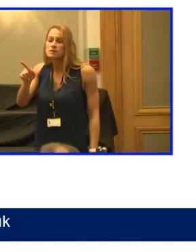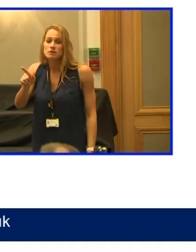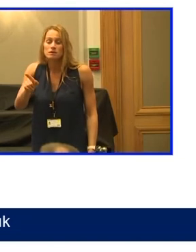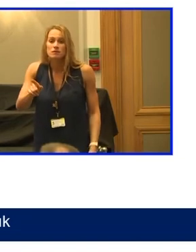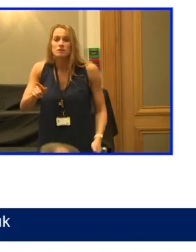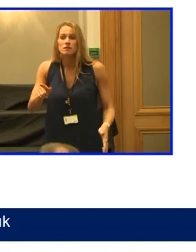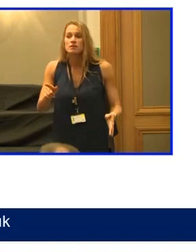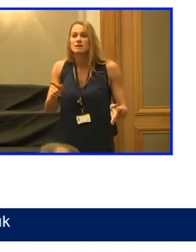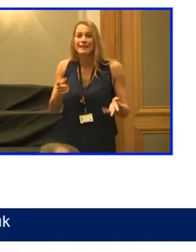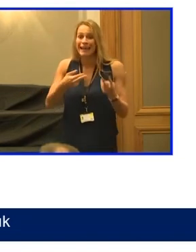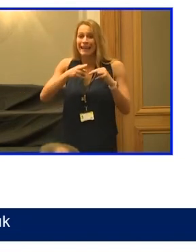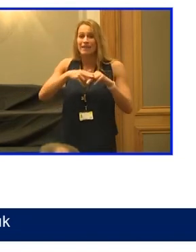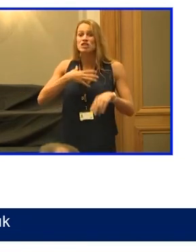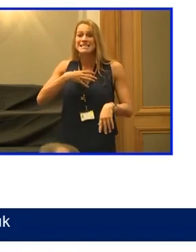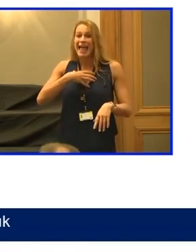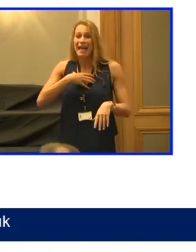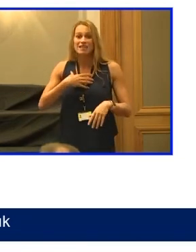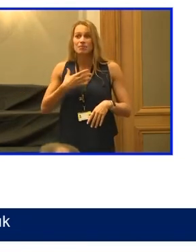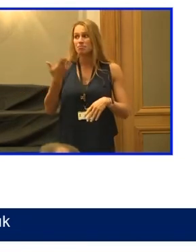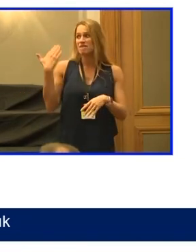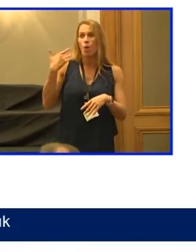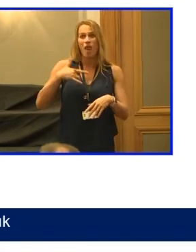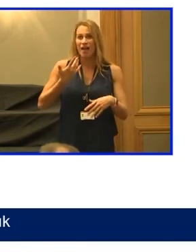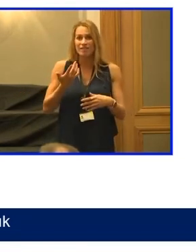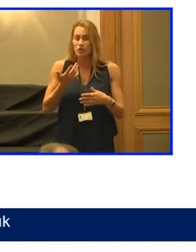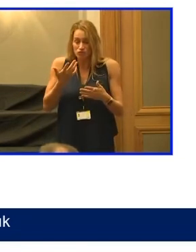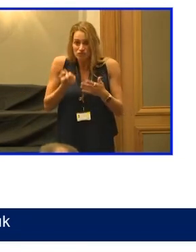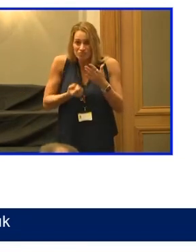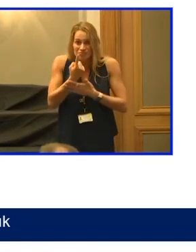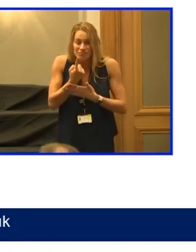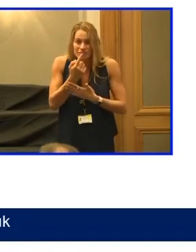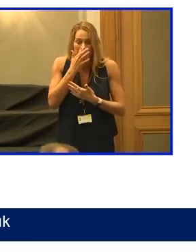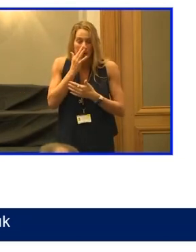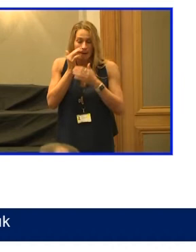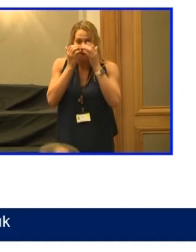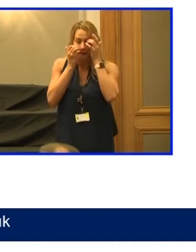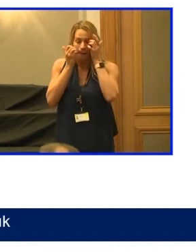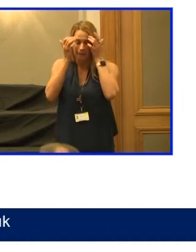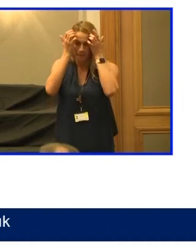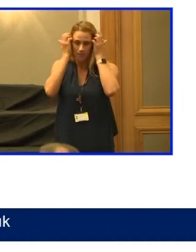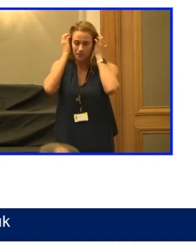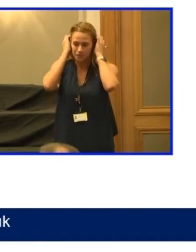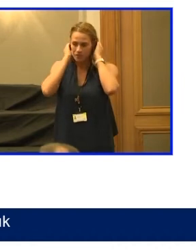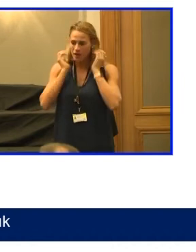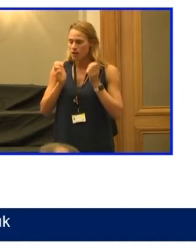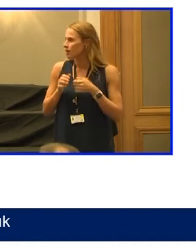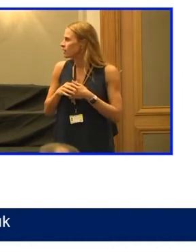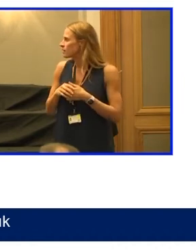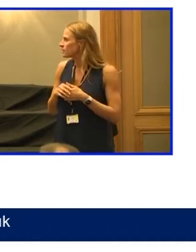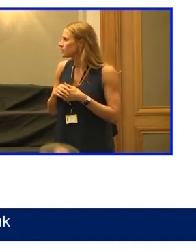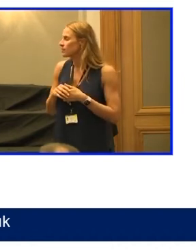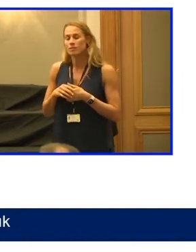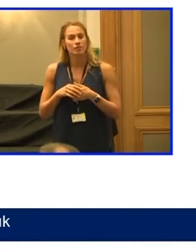your life? Yeah? Okay. Now, there's a really simple thing I say to people. Those who are